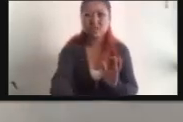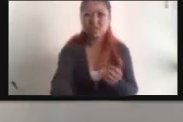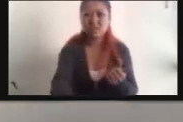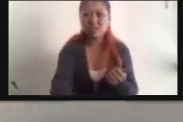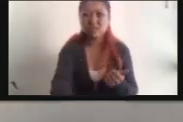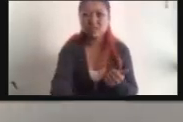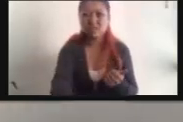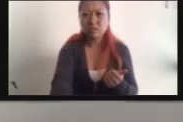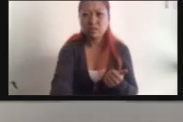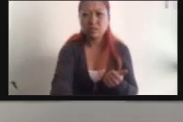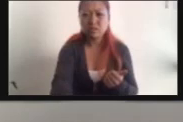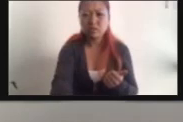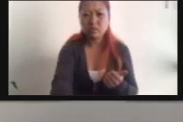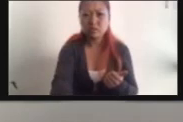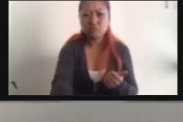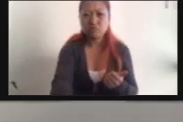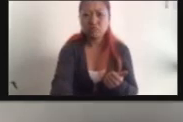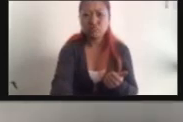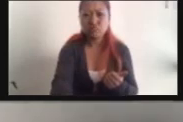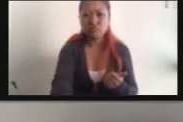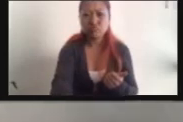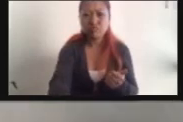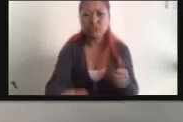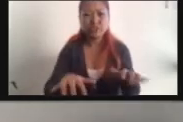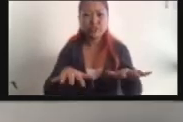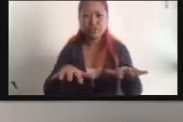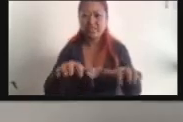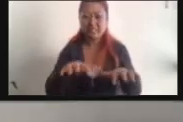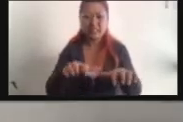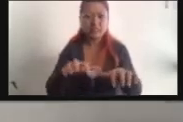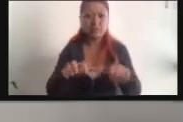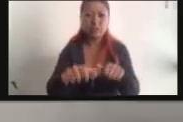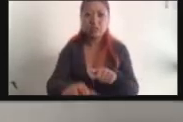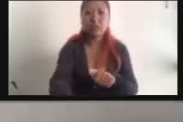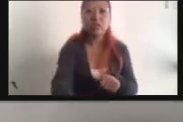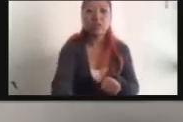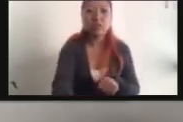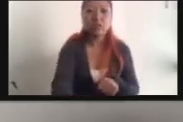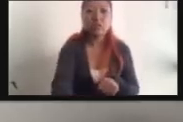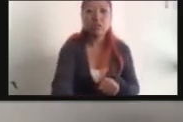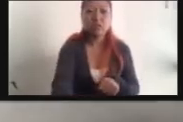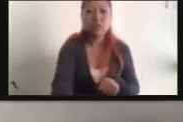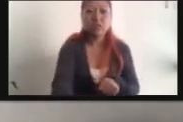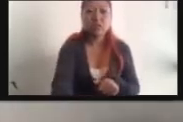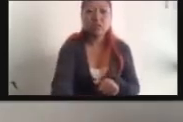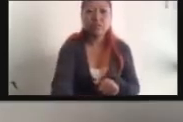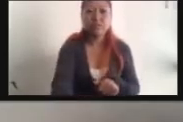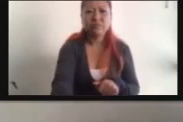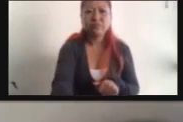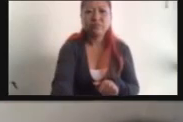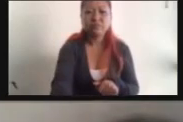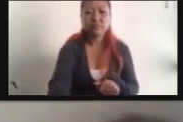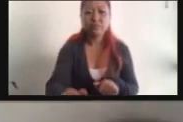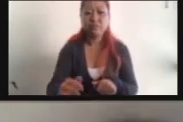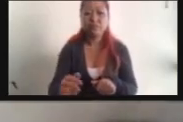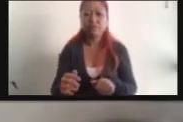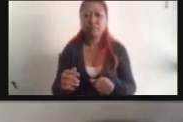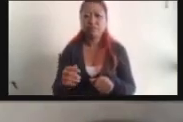Many of the list about NASA's commitment to mission, and we're actually seeing that with James. James